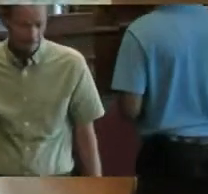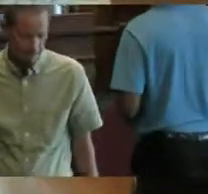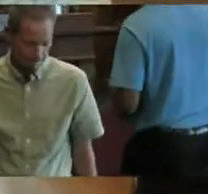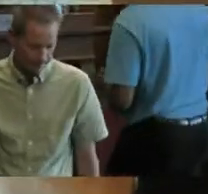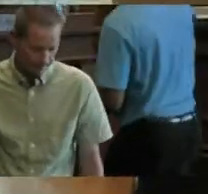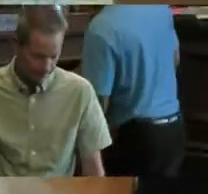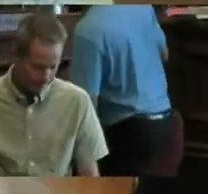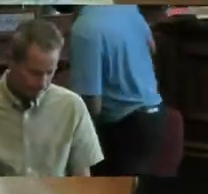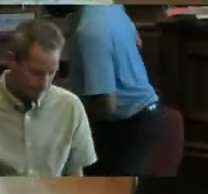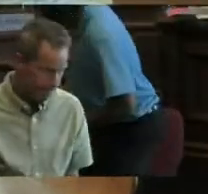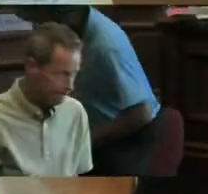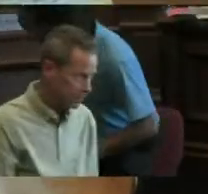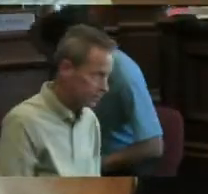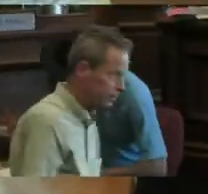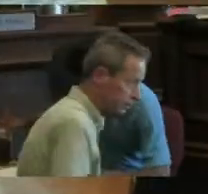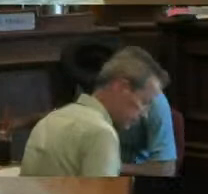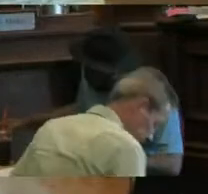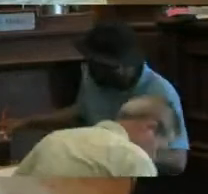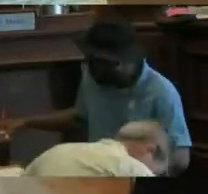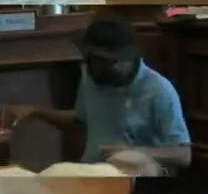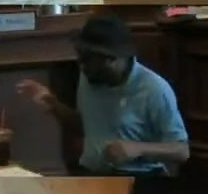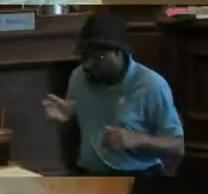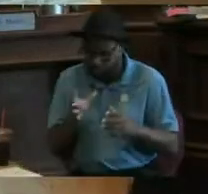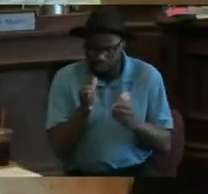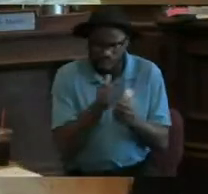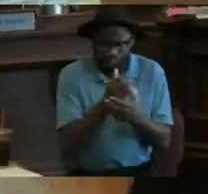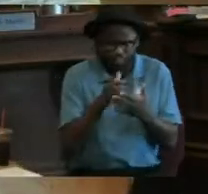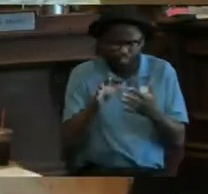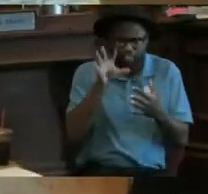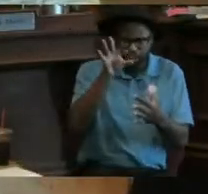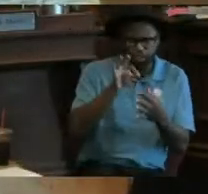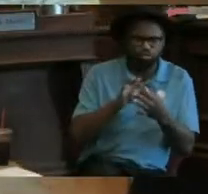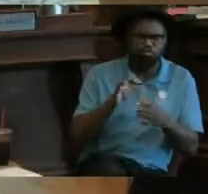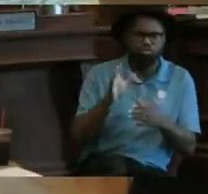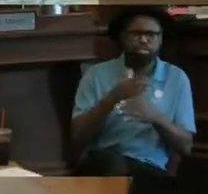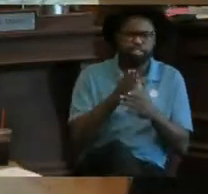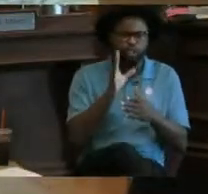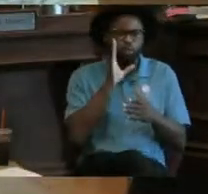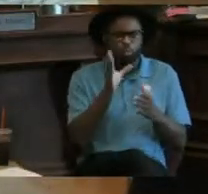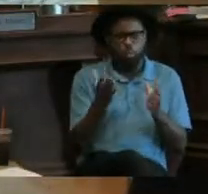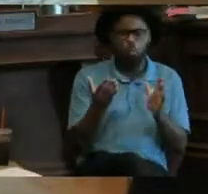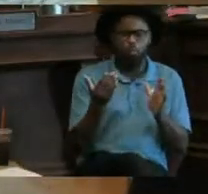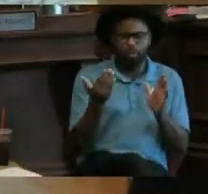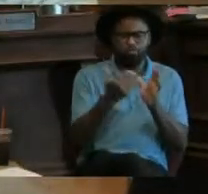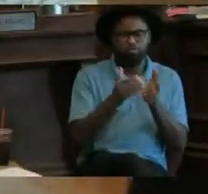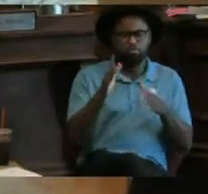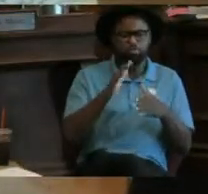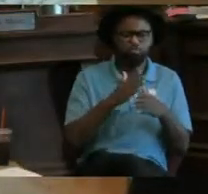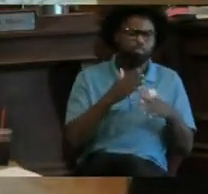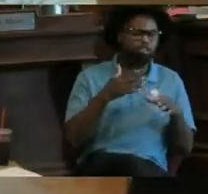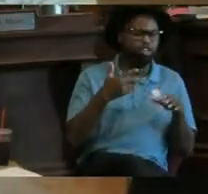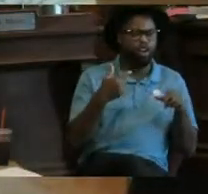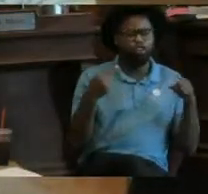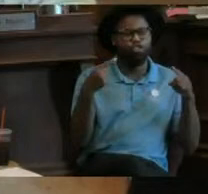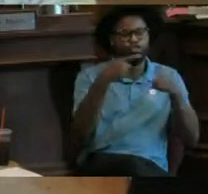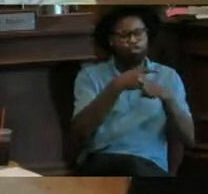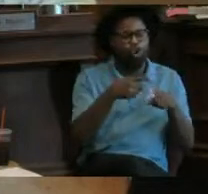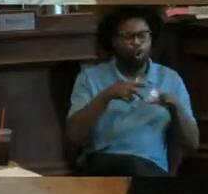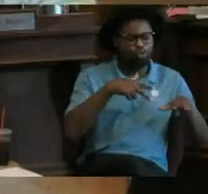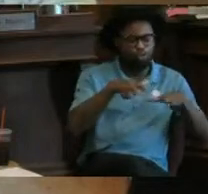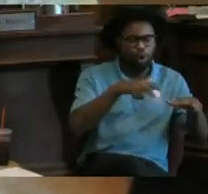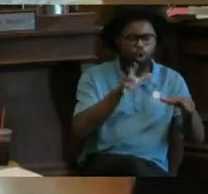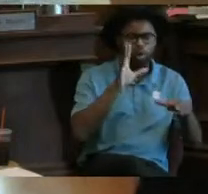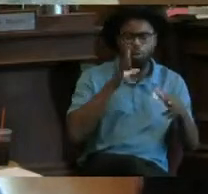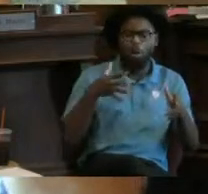it's a milling and resurfacing, which means the curbs are staying put. But everything you mentioned will be looked at if we need to redo crosswalks to update those